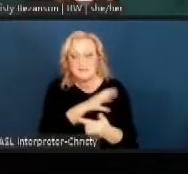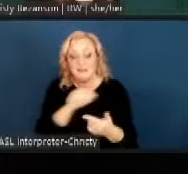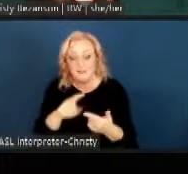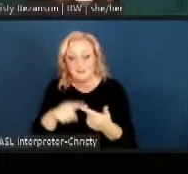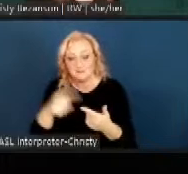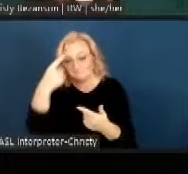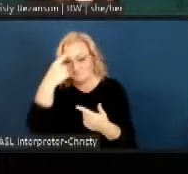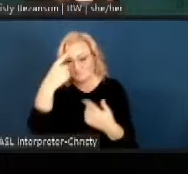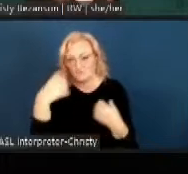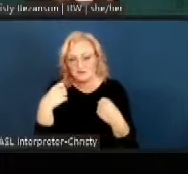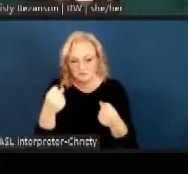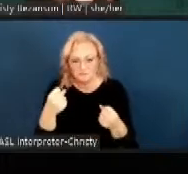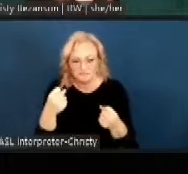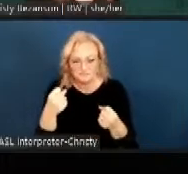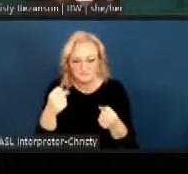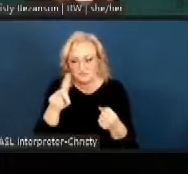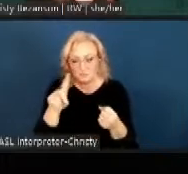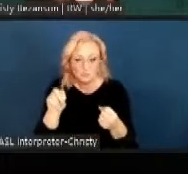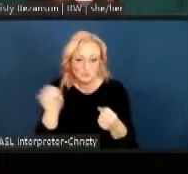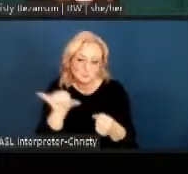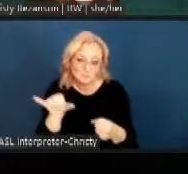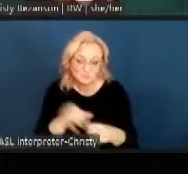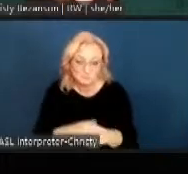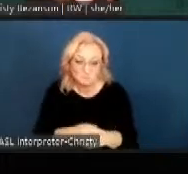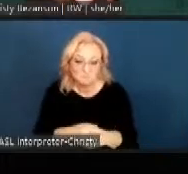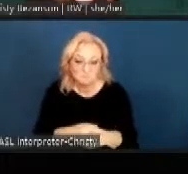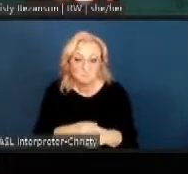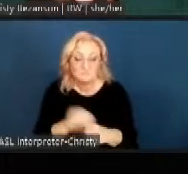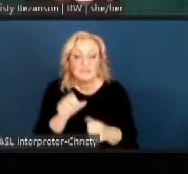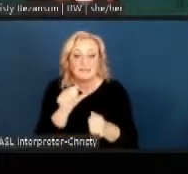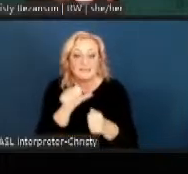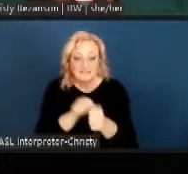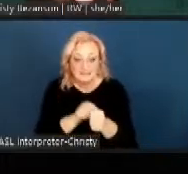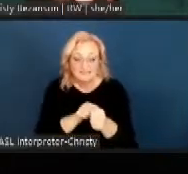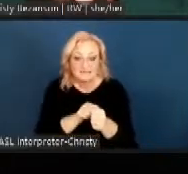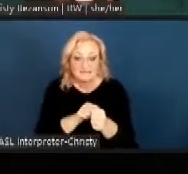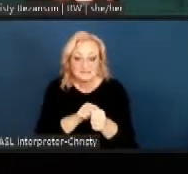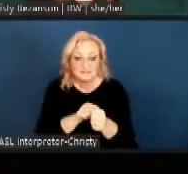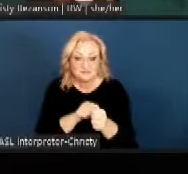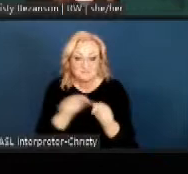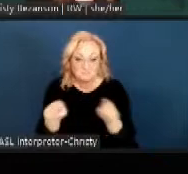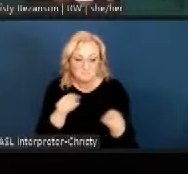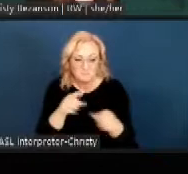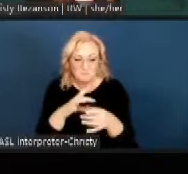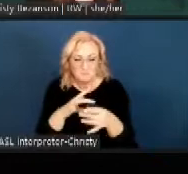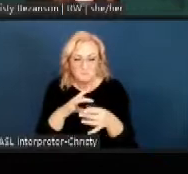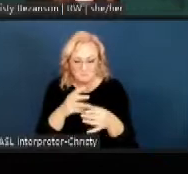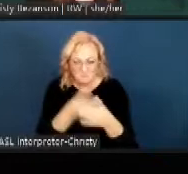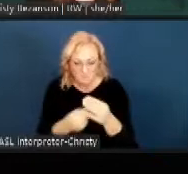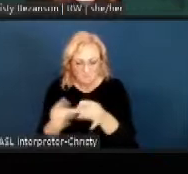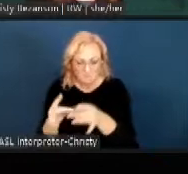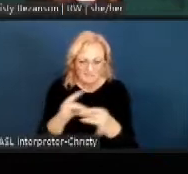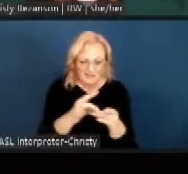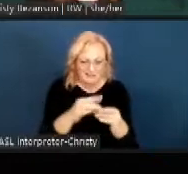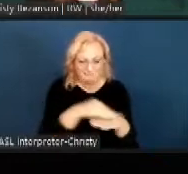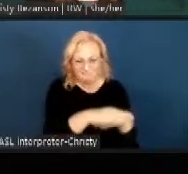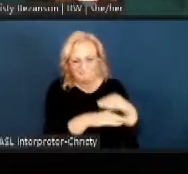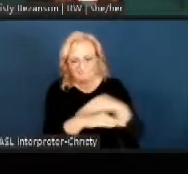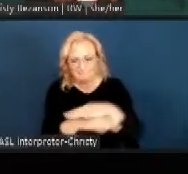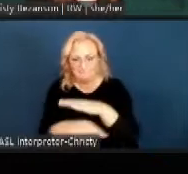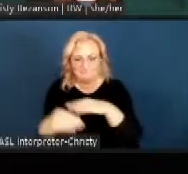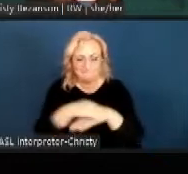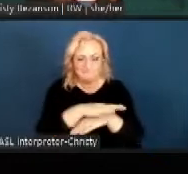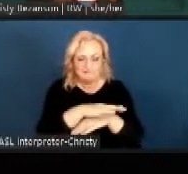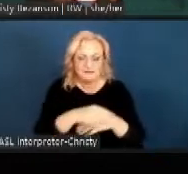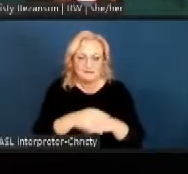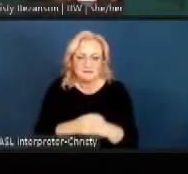psychiatric disorder as well. And each one does feed on itself. So they seem to have, you